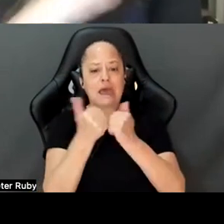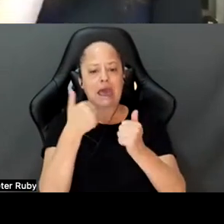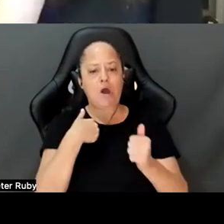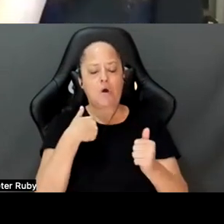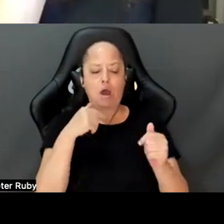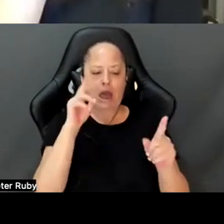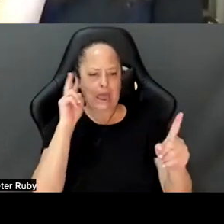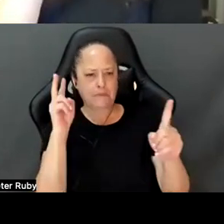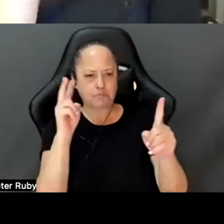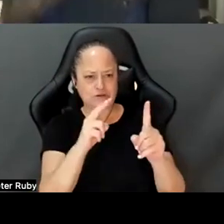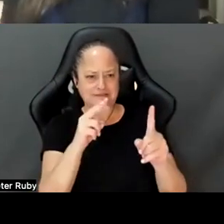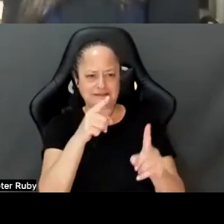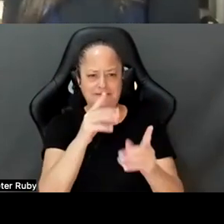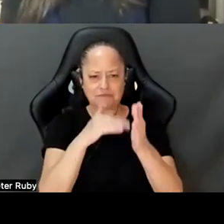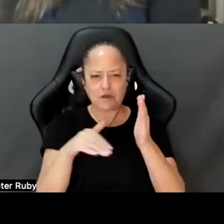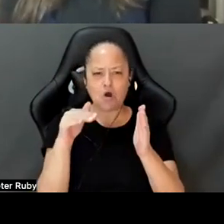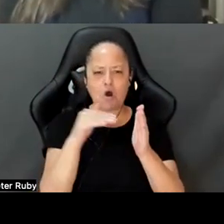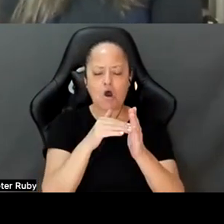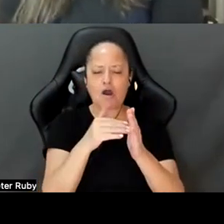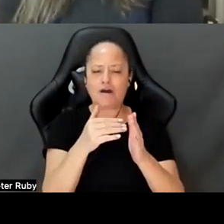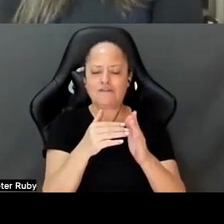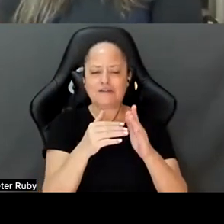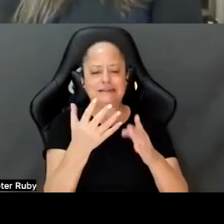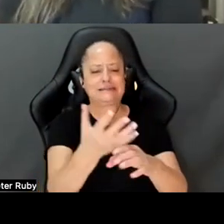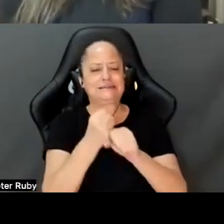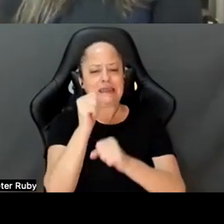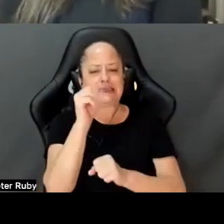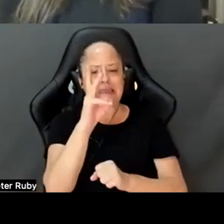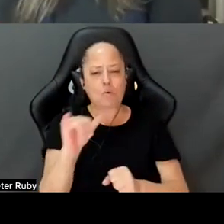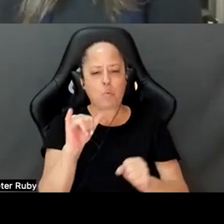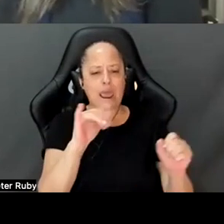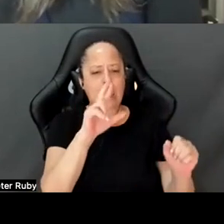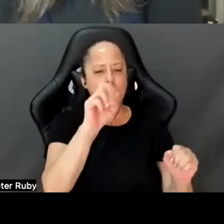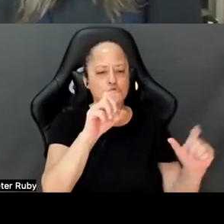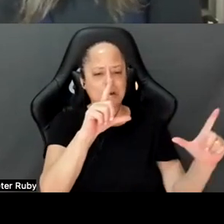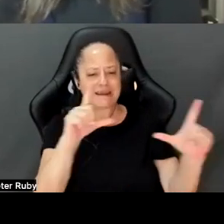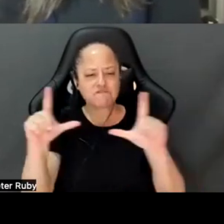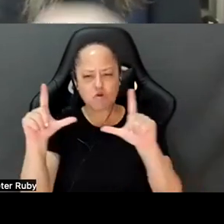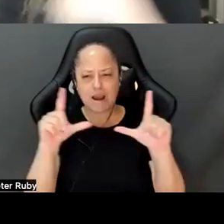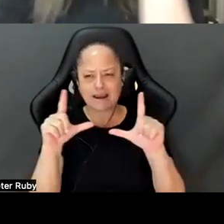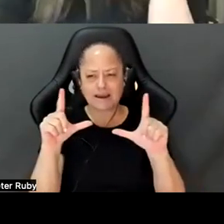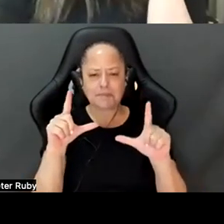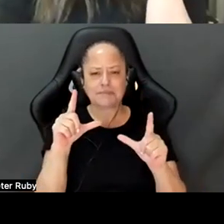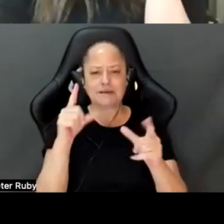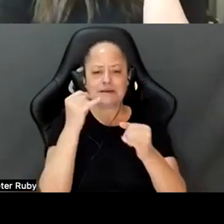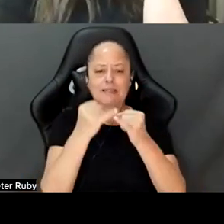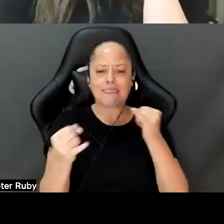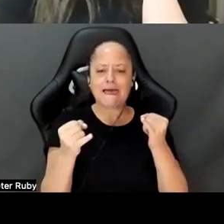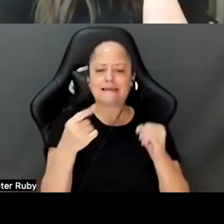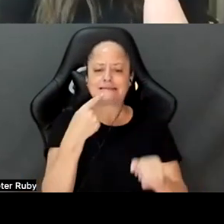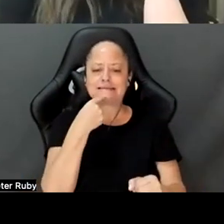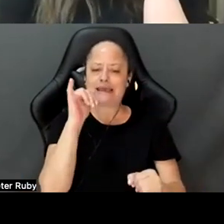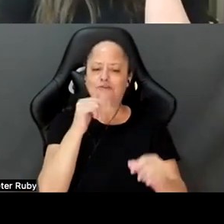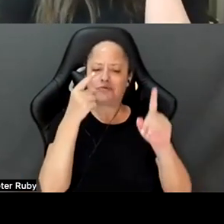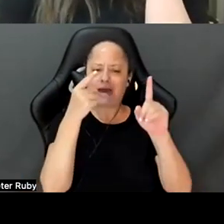perceiving them, they often get taken away from me and reframed. And so the last thing I'll say to that point, I